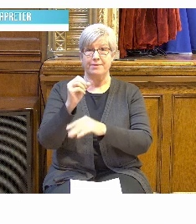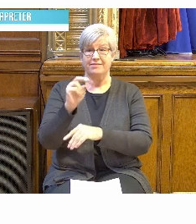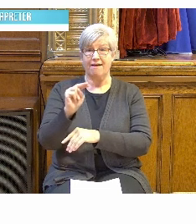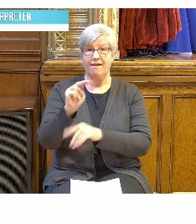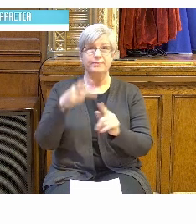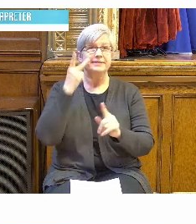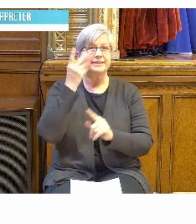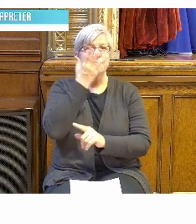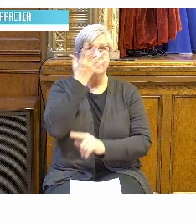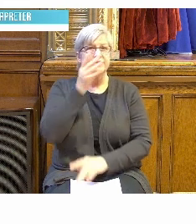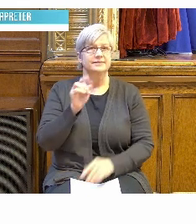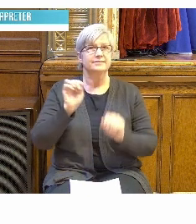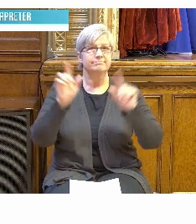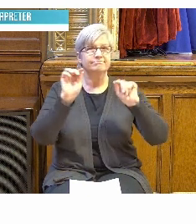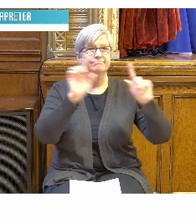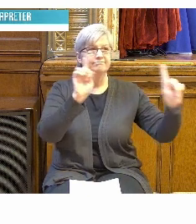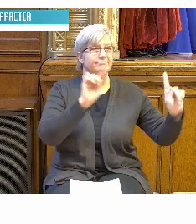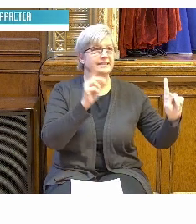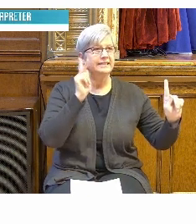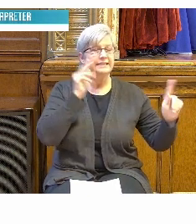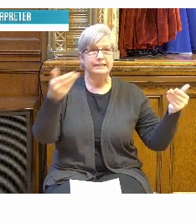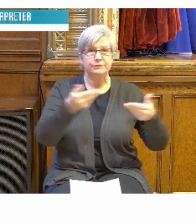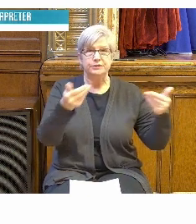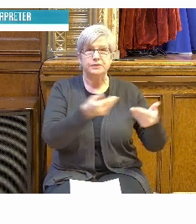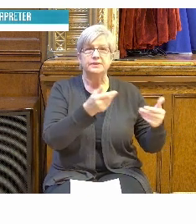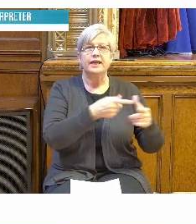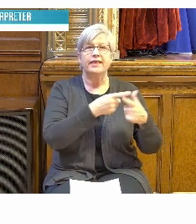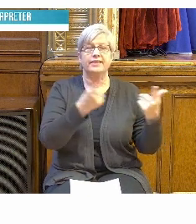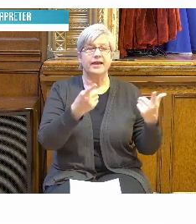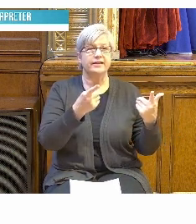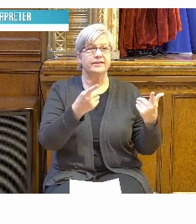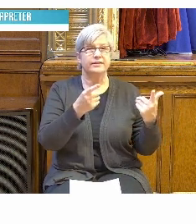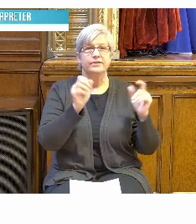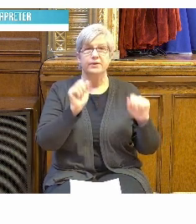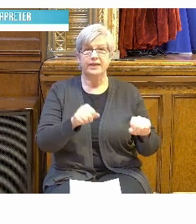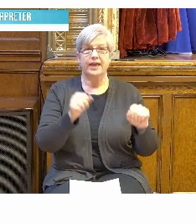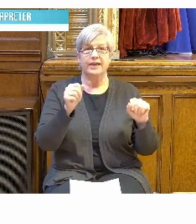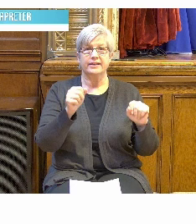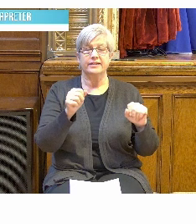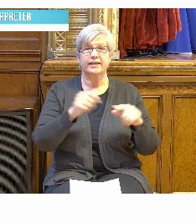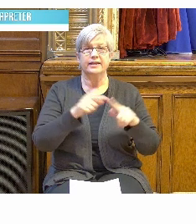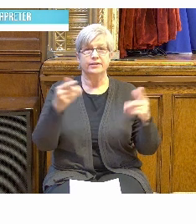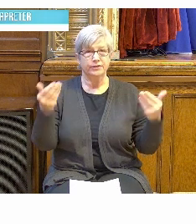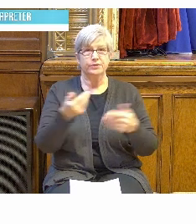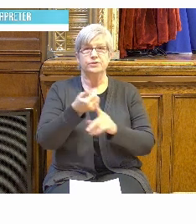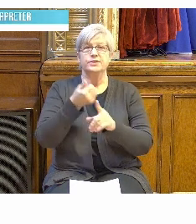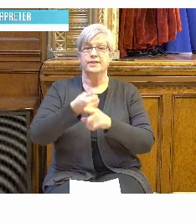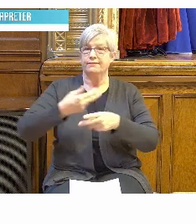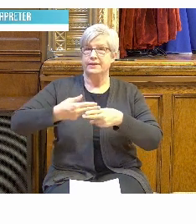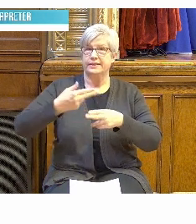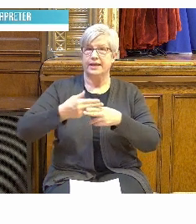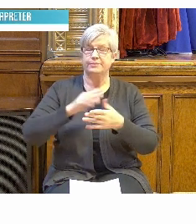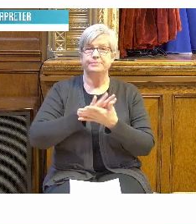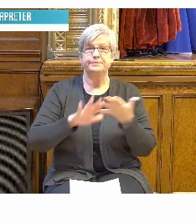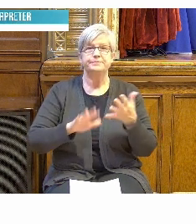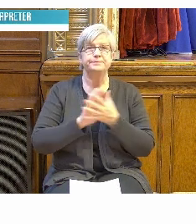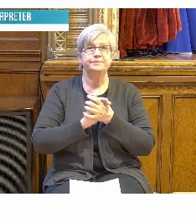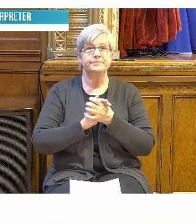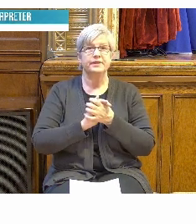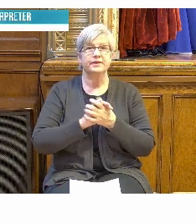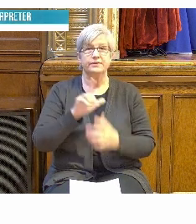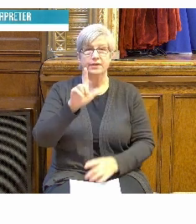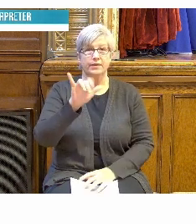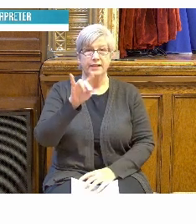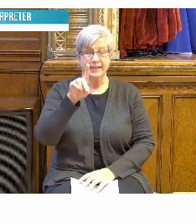individuals here in Rochester the opportunity to see you. And then you can also take that time to introduce yourself. So Linda